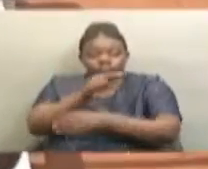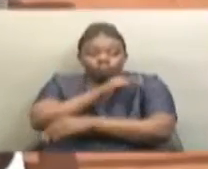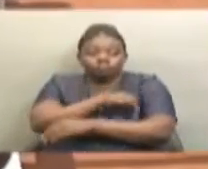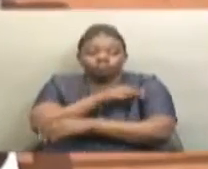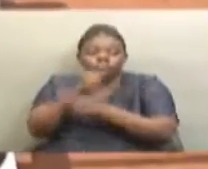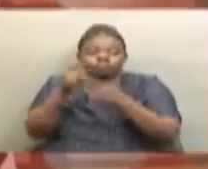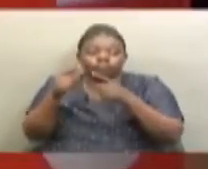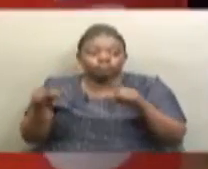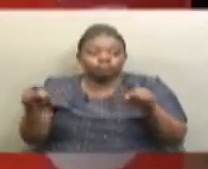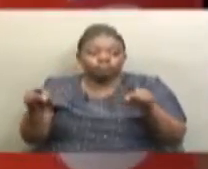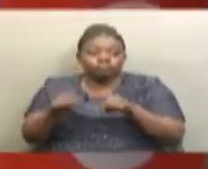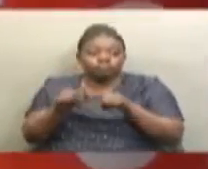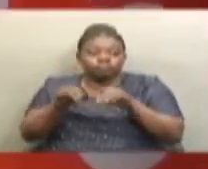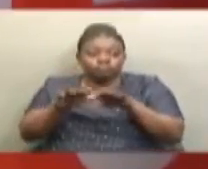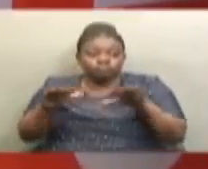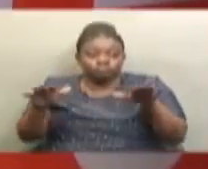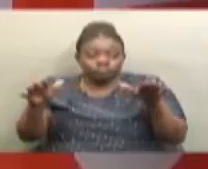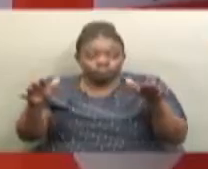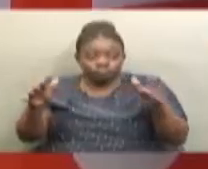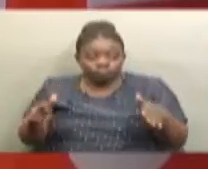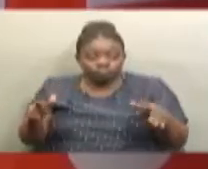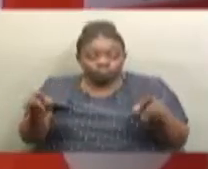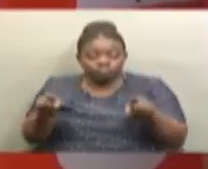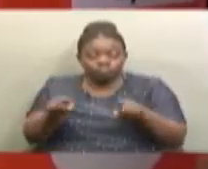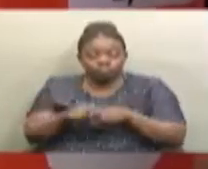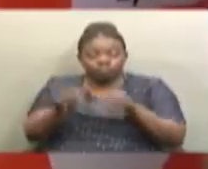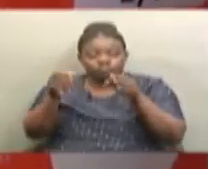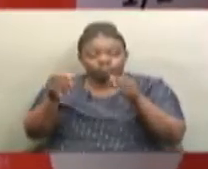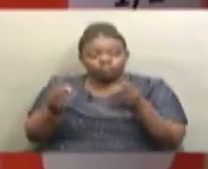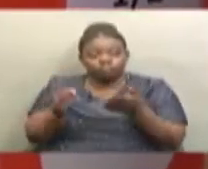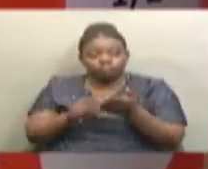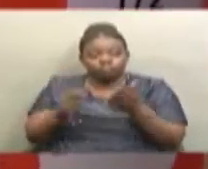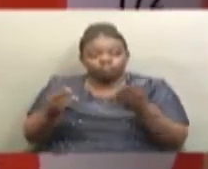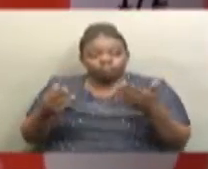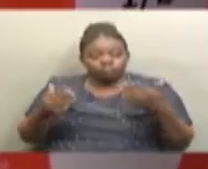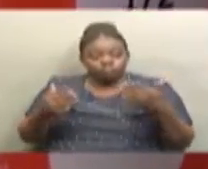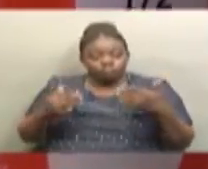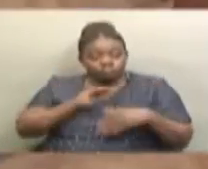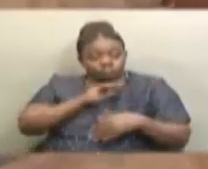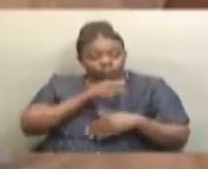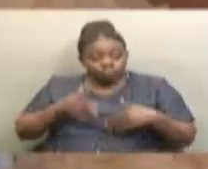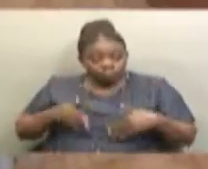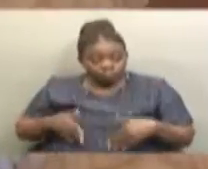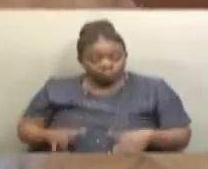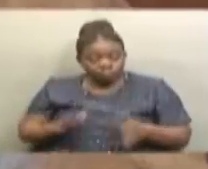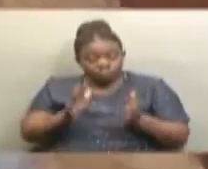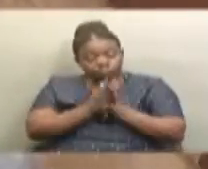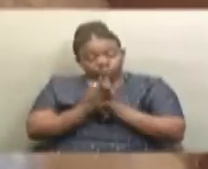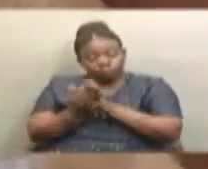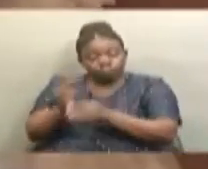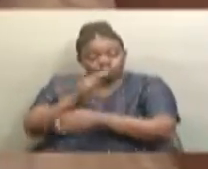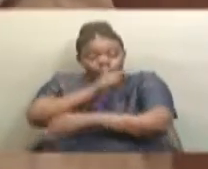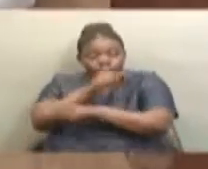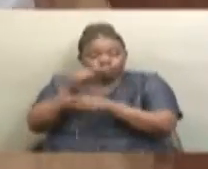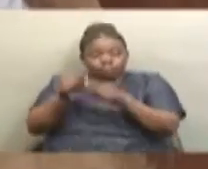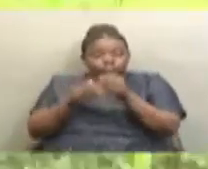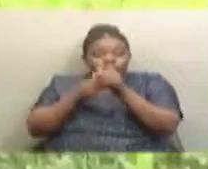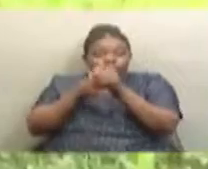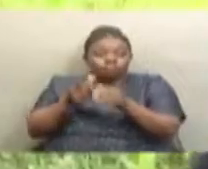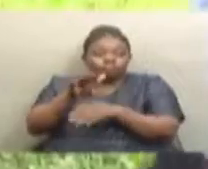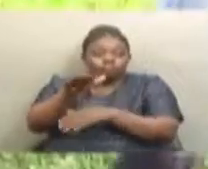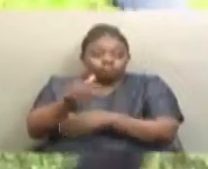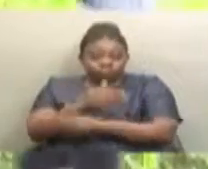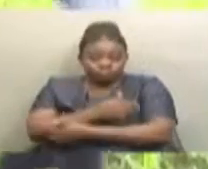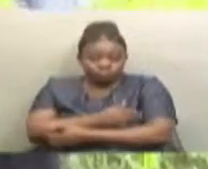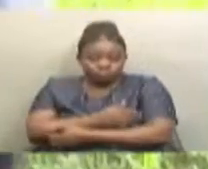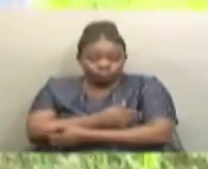ssaza lino n'ebitanda ssaako n'ebikozesebwa abakyala nga bazaala nga bikwasizza amalwaliro n'abakulembeze ab'omu kitundu.